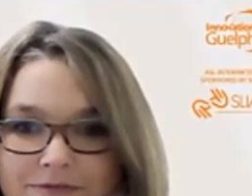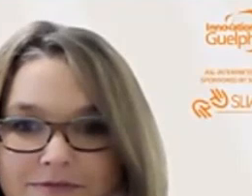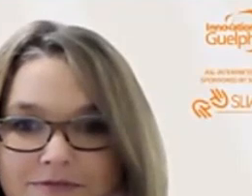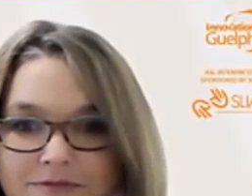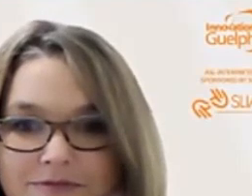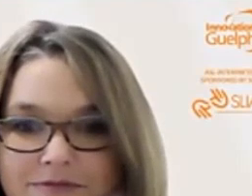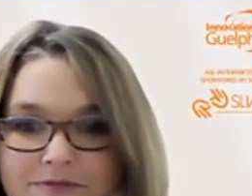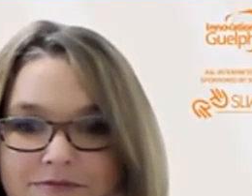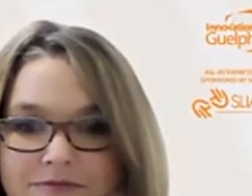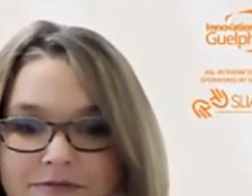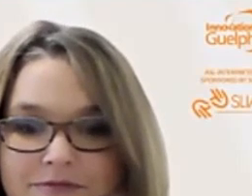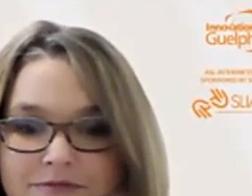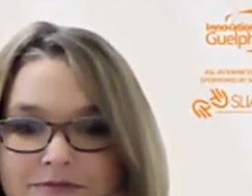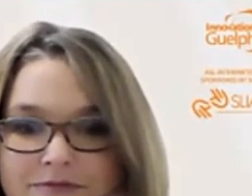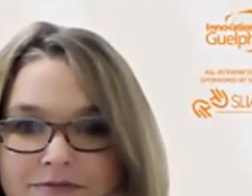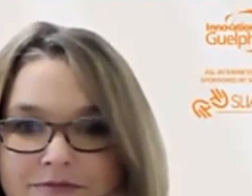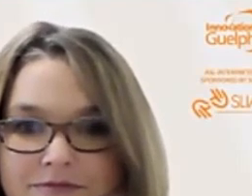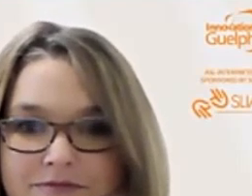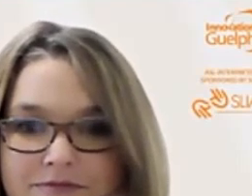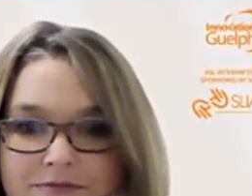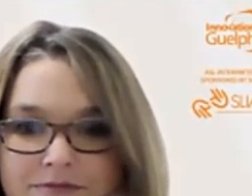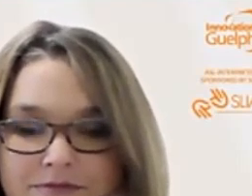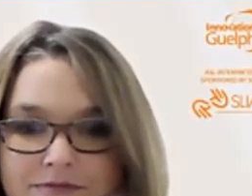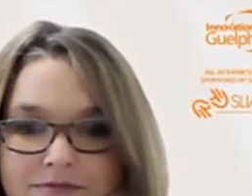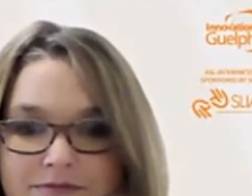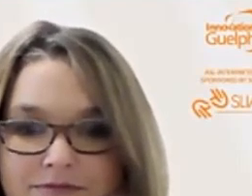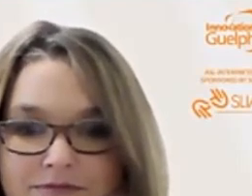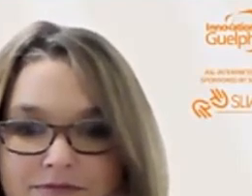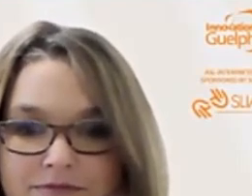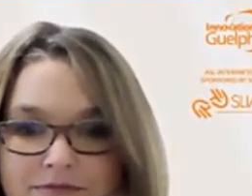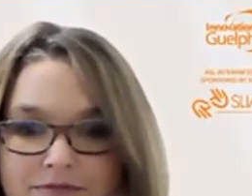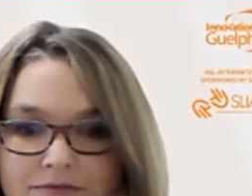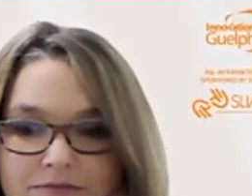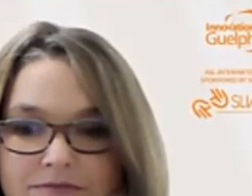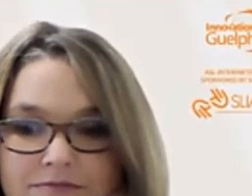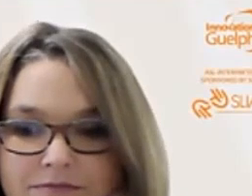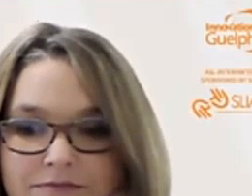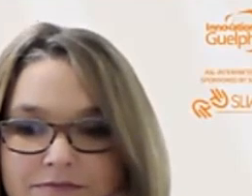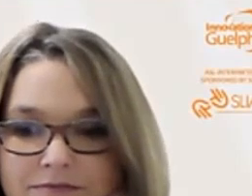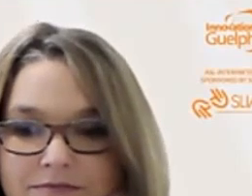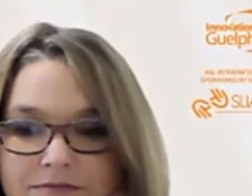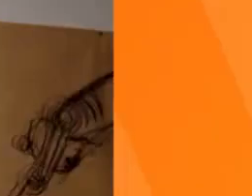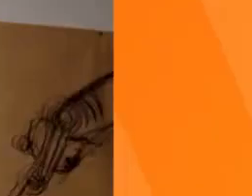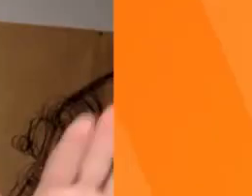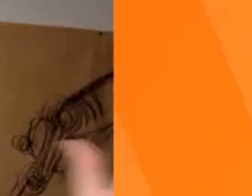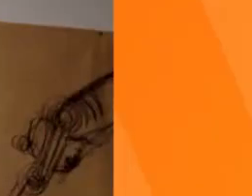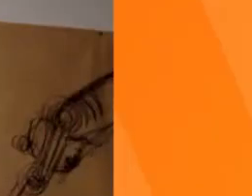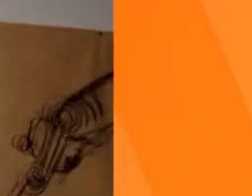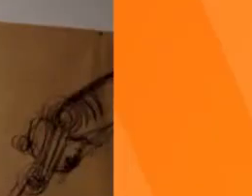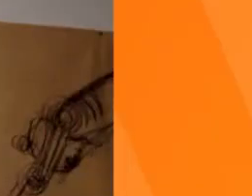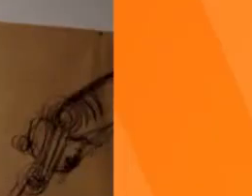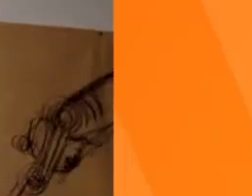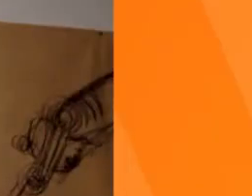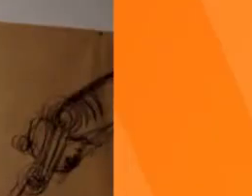getting up and doing something for you. And that's something, again, someone asked, it doesn't have to be yoga. It could be just get up, put your shoes on and go out